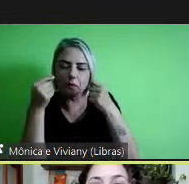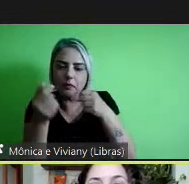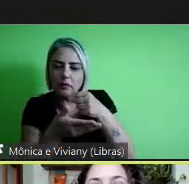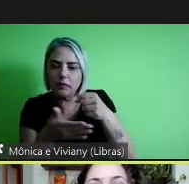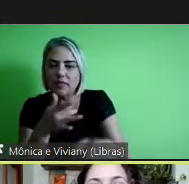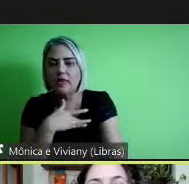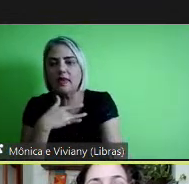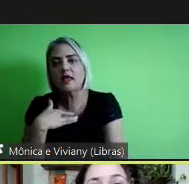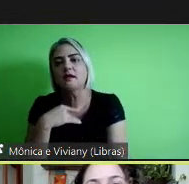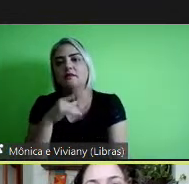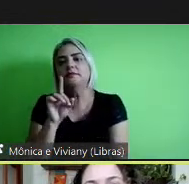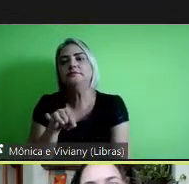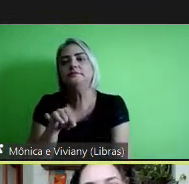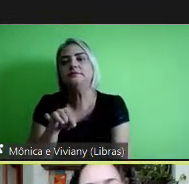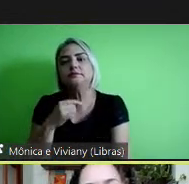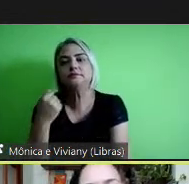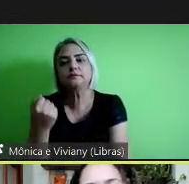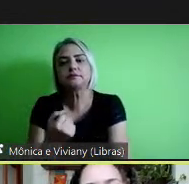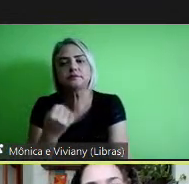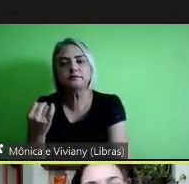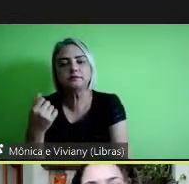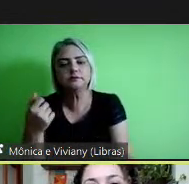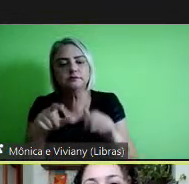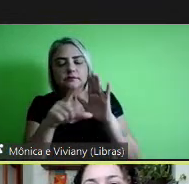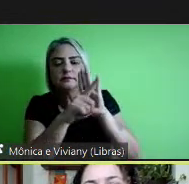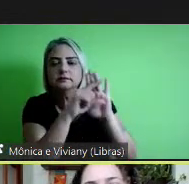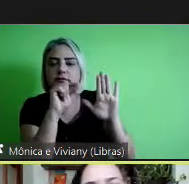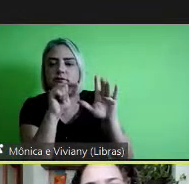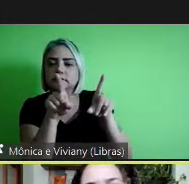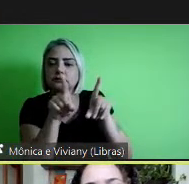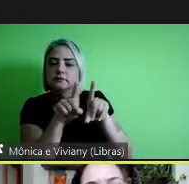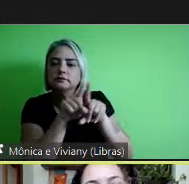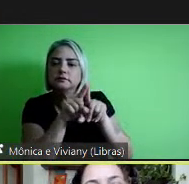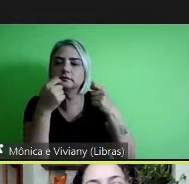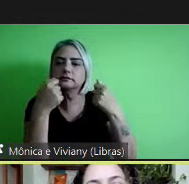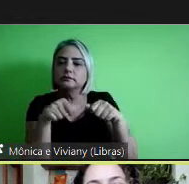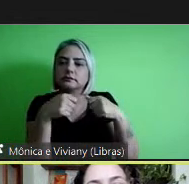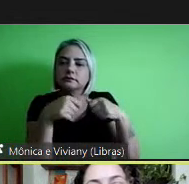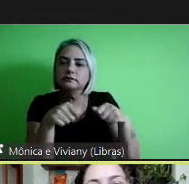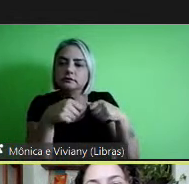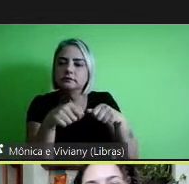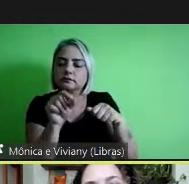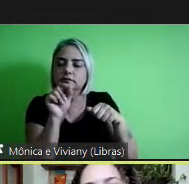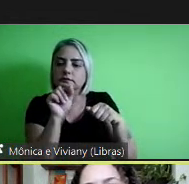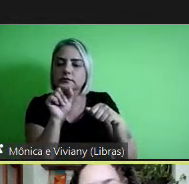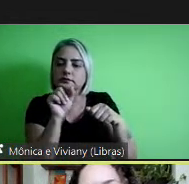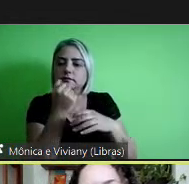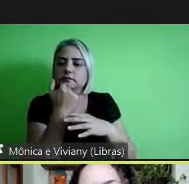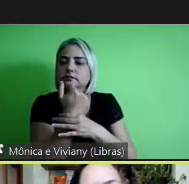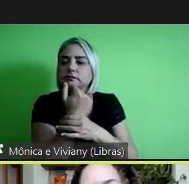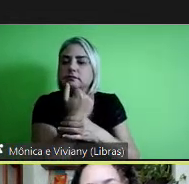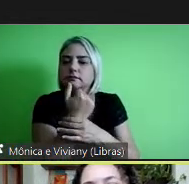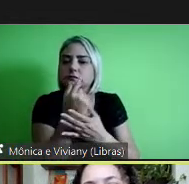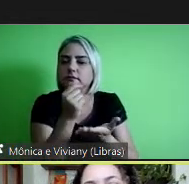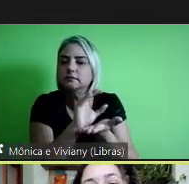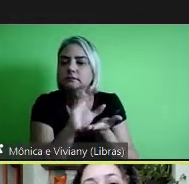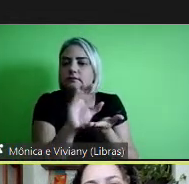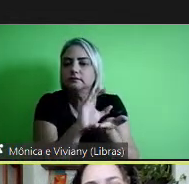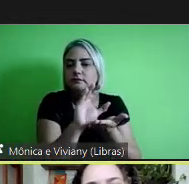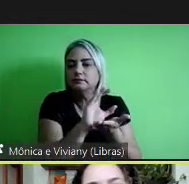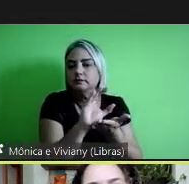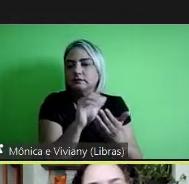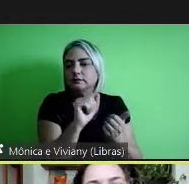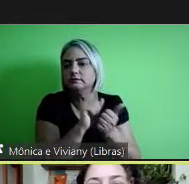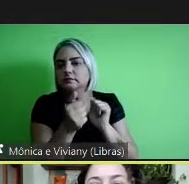the primary health care, we also need to highlight that it's also necessary to guarantee